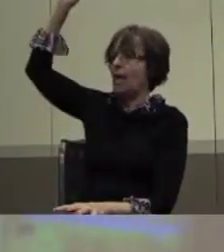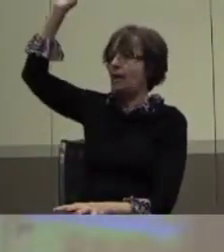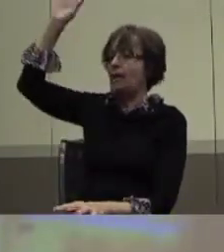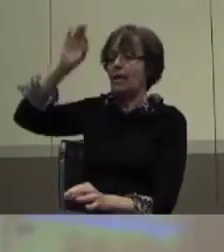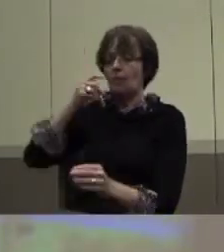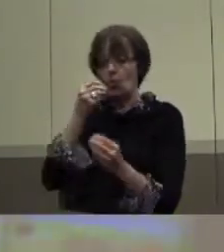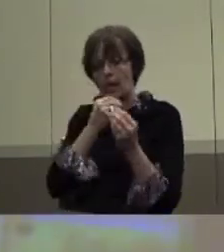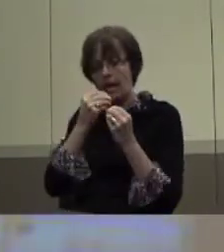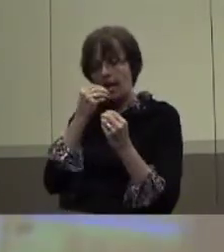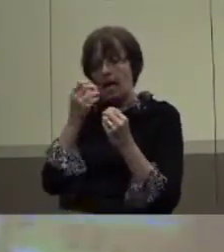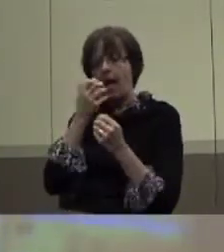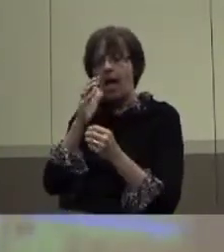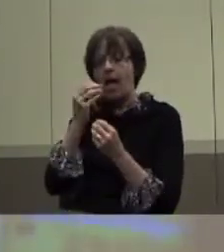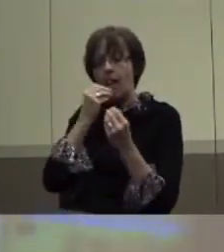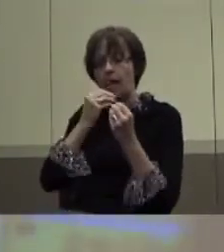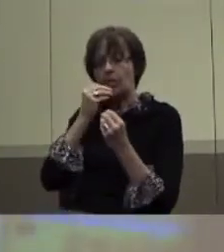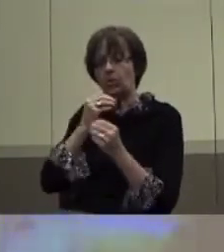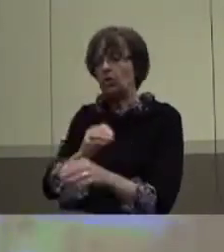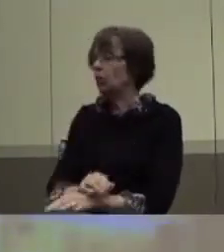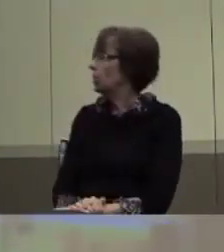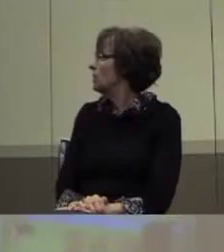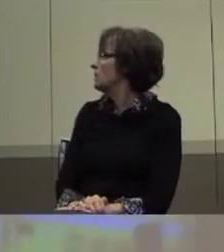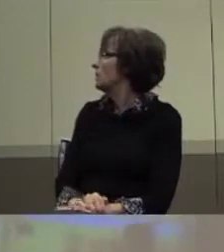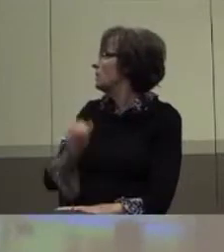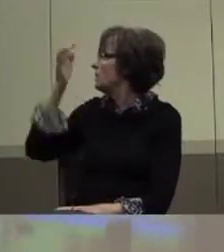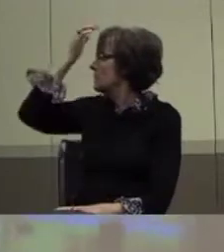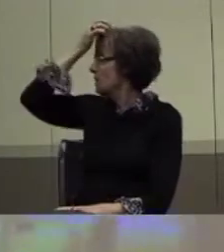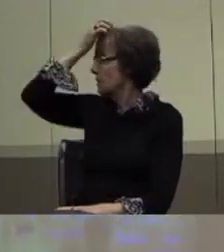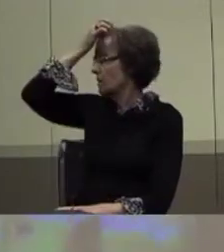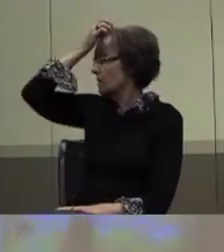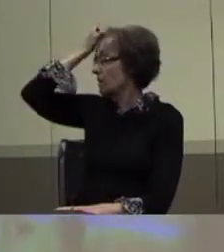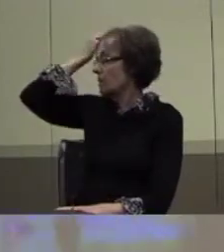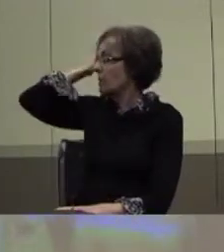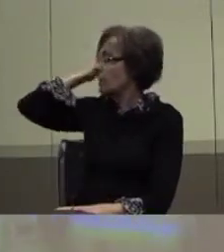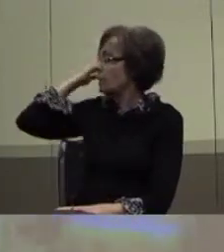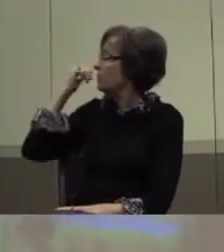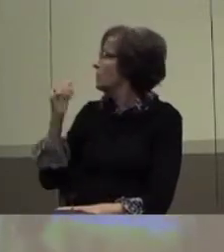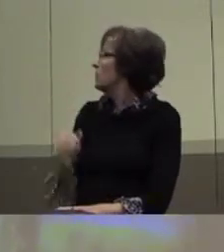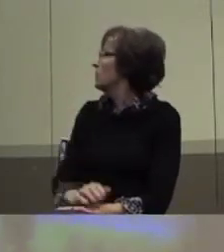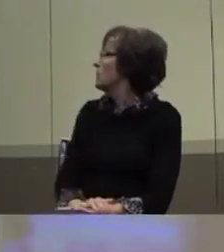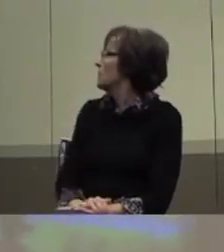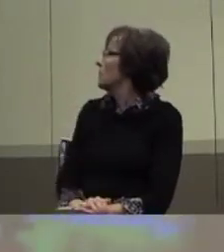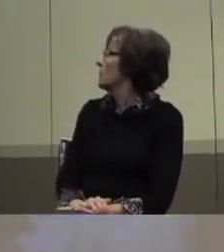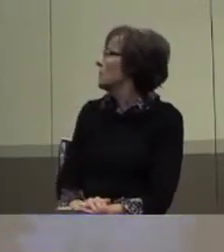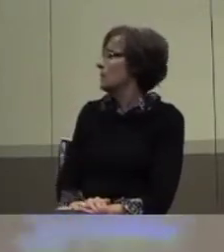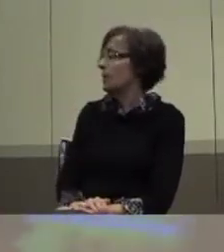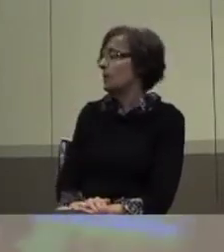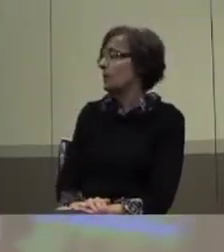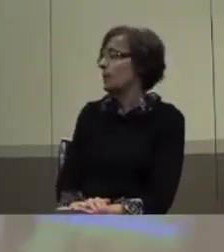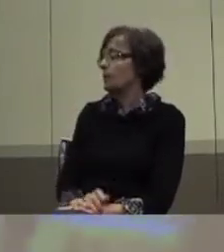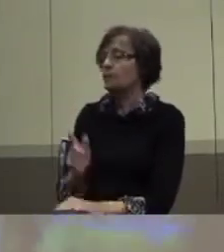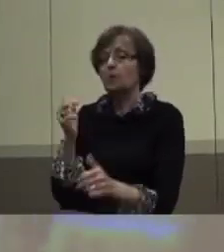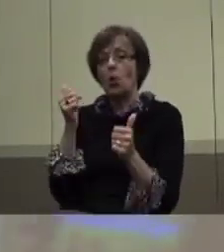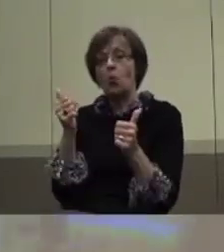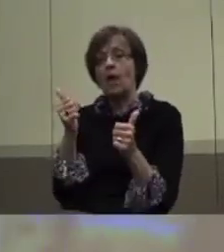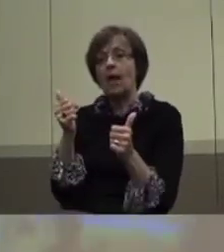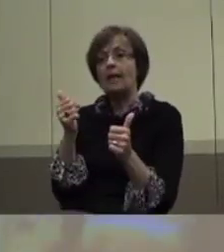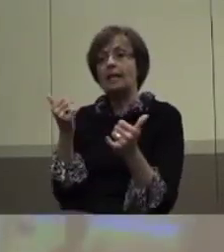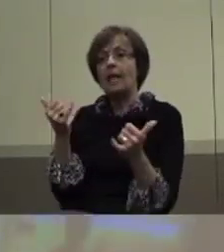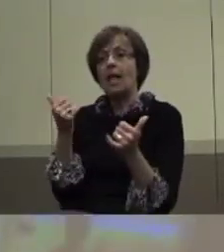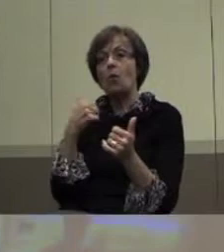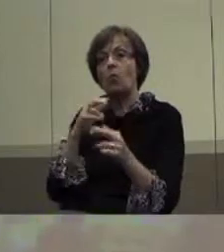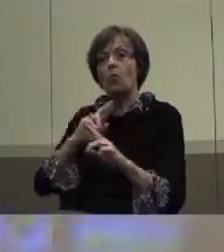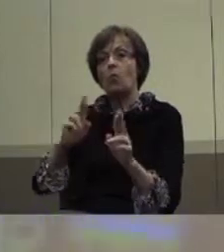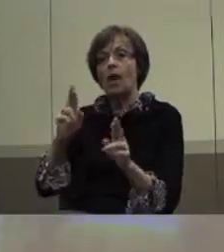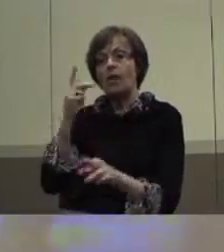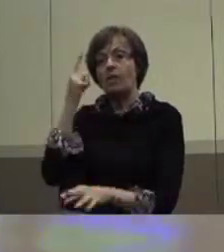today's date. We know the day is Friday. What is today's date? We look at yesterday's